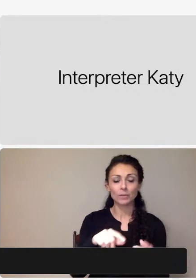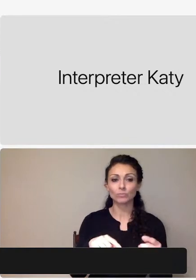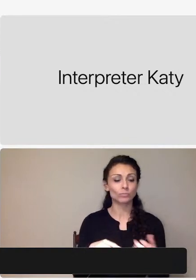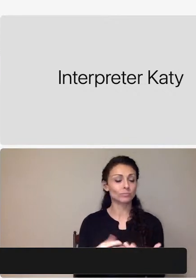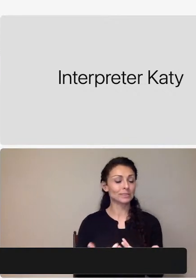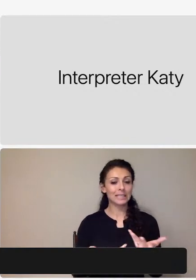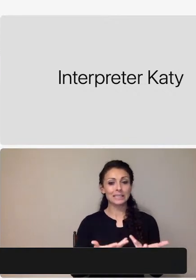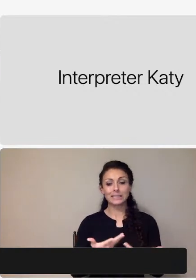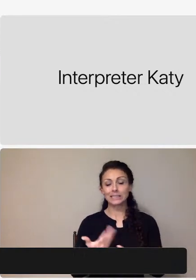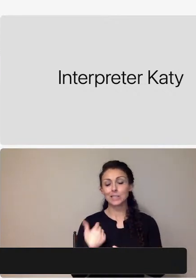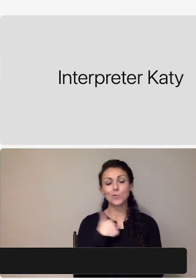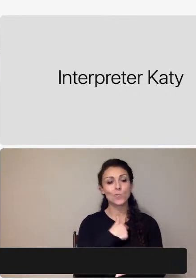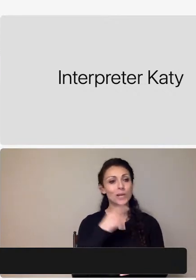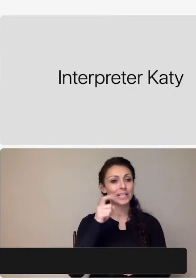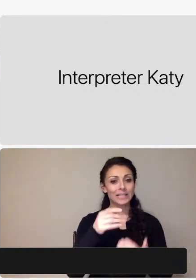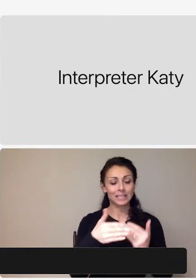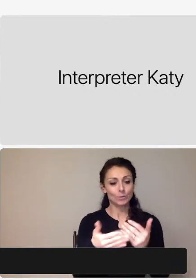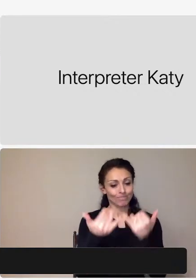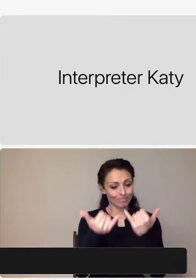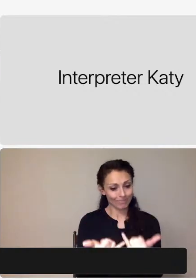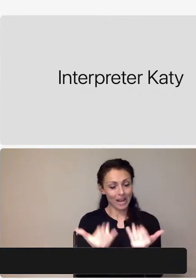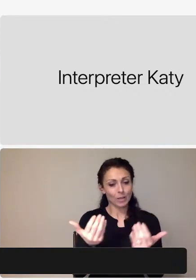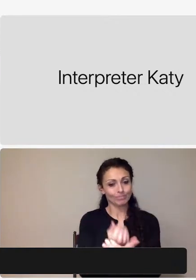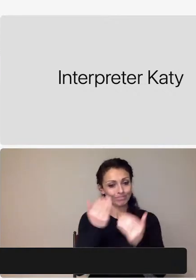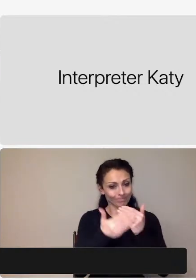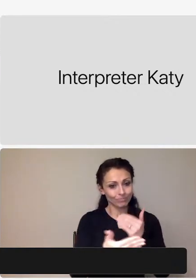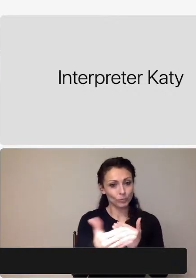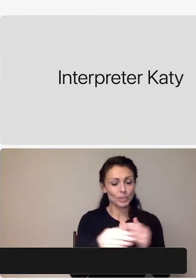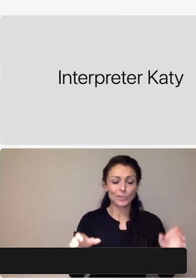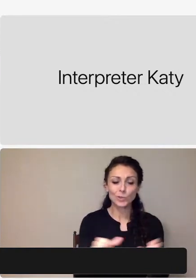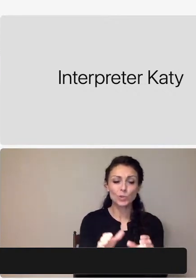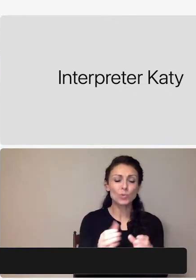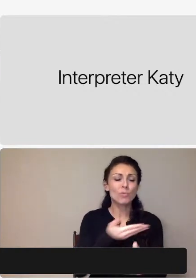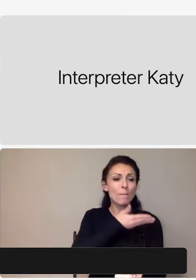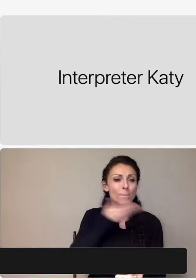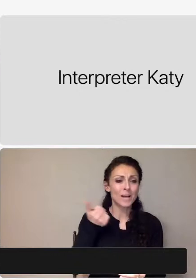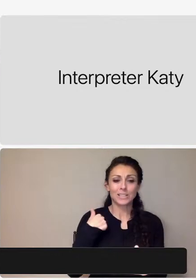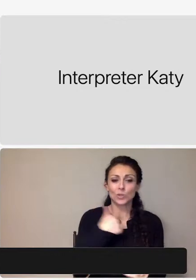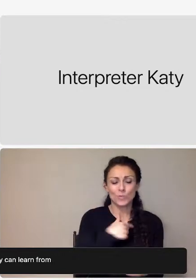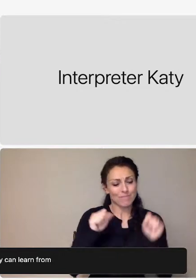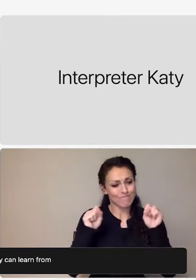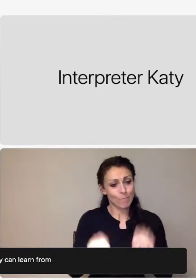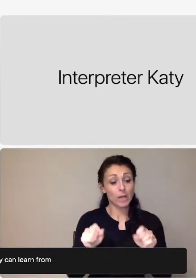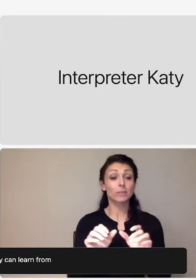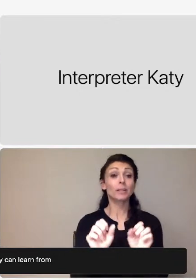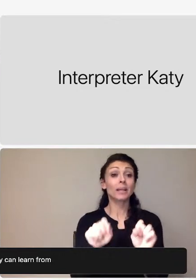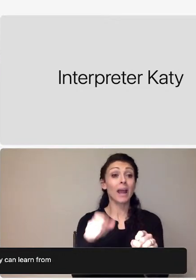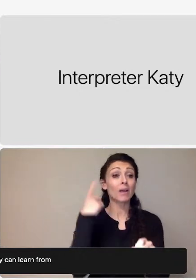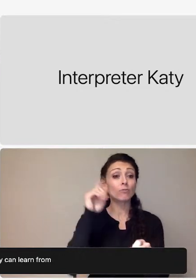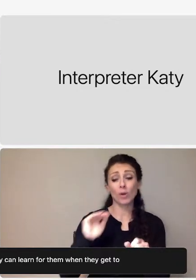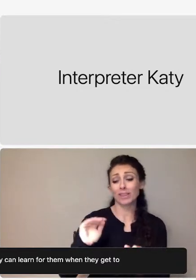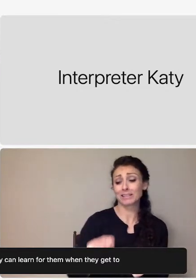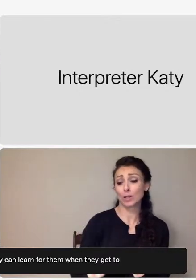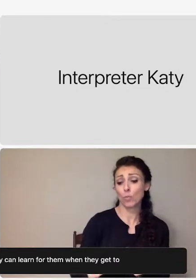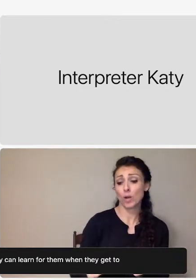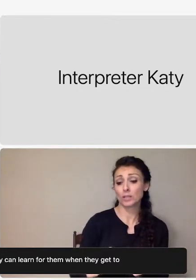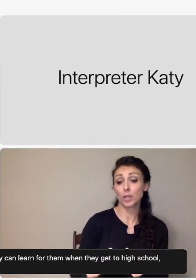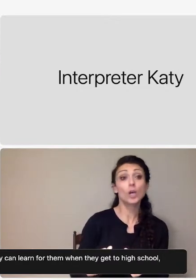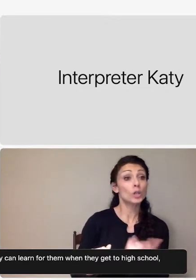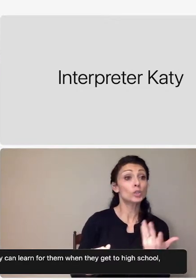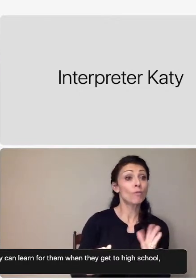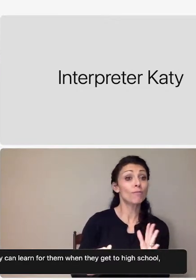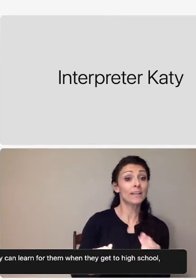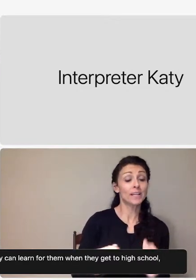forward to make sure we do everything we possibly can for these little ones so that when they get to high school they have reading skills for the